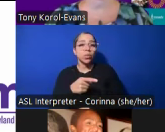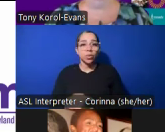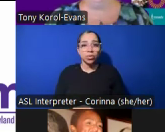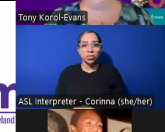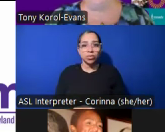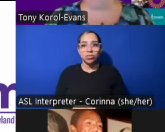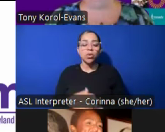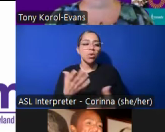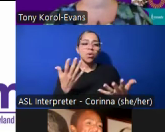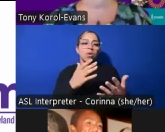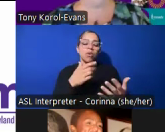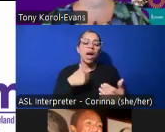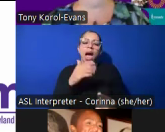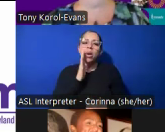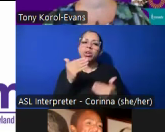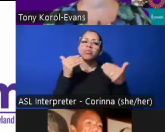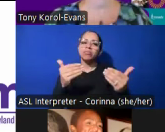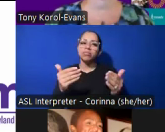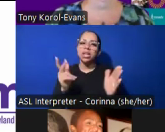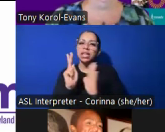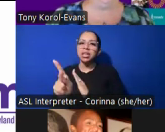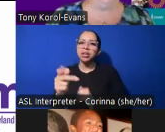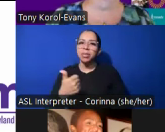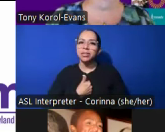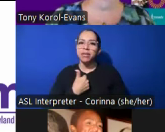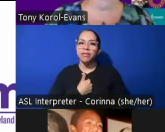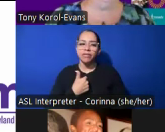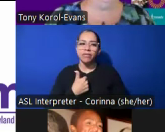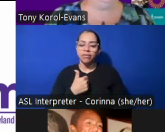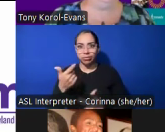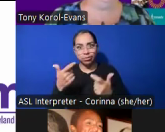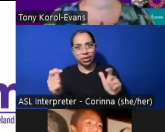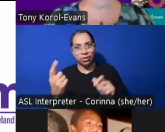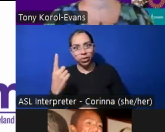commit suicide is a big one. If you leave me, I'll kill myself.